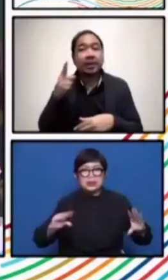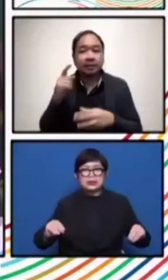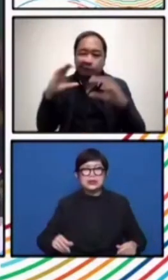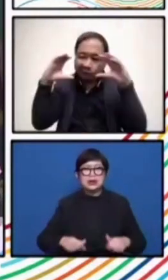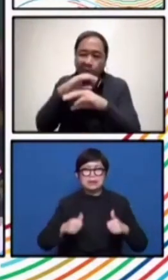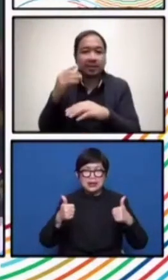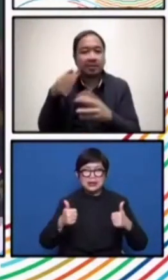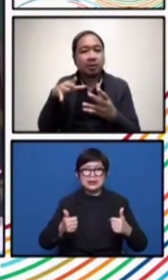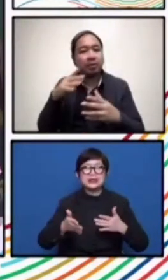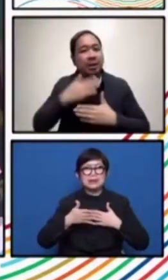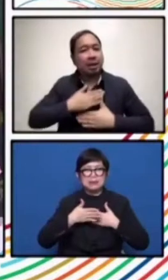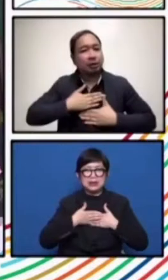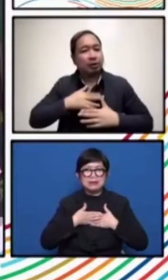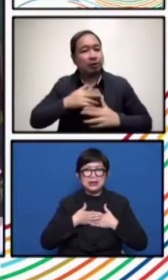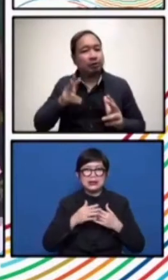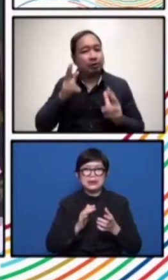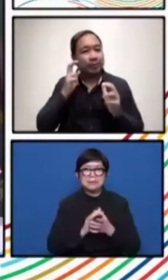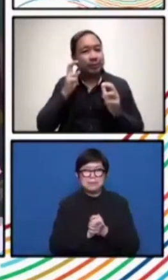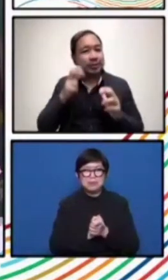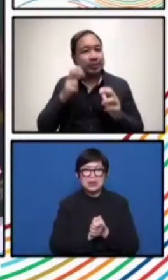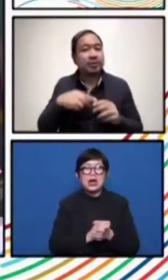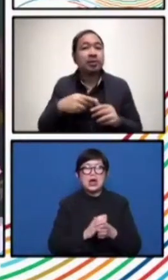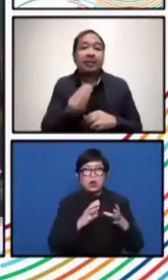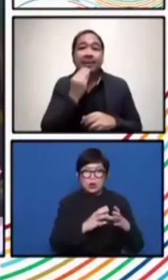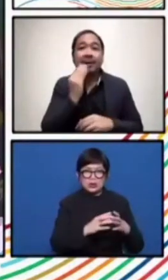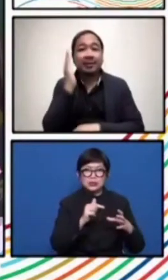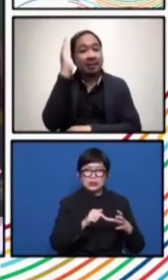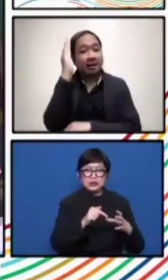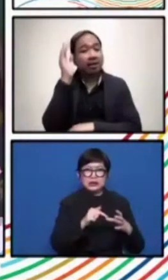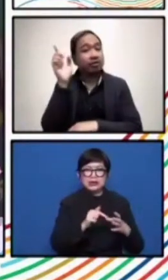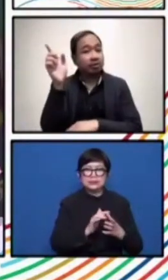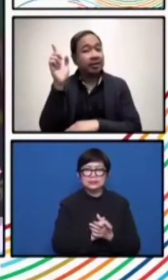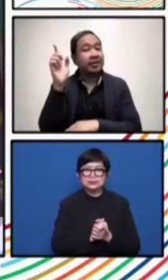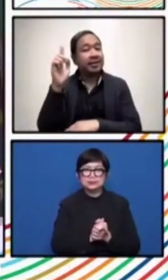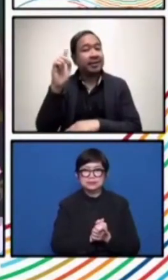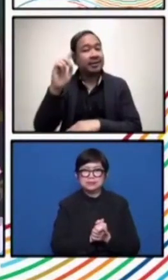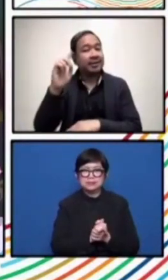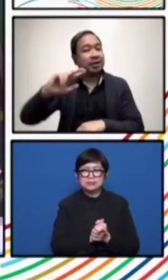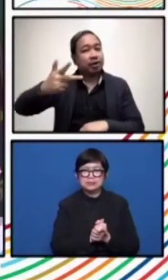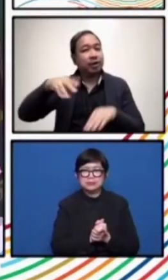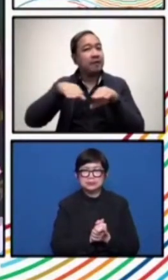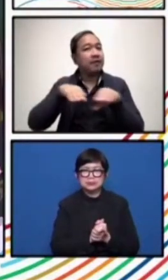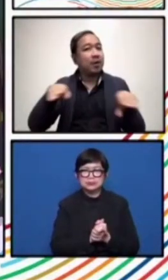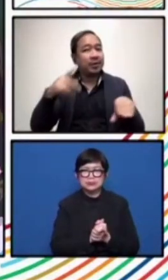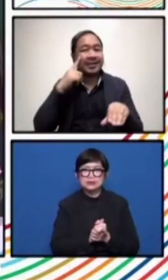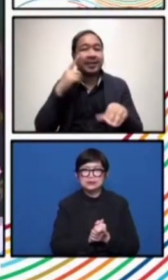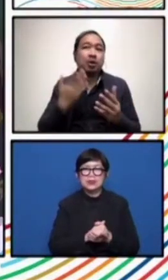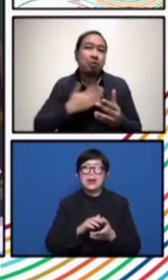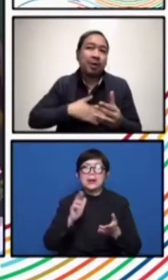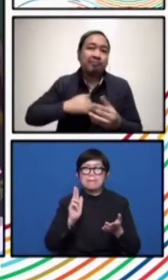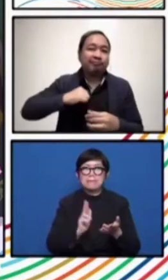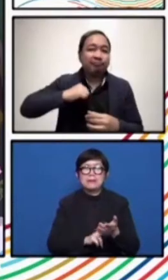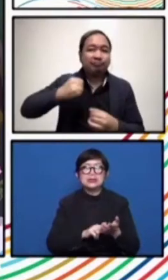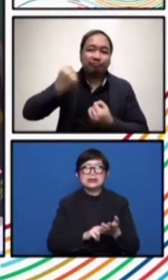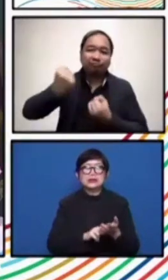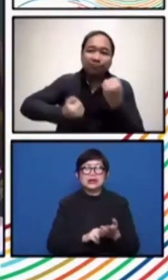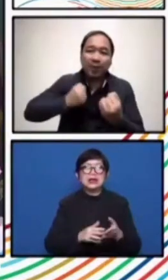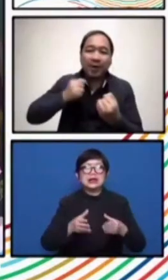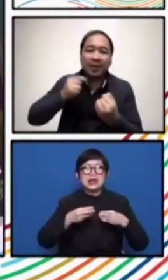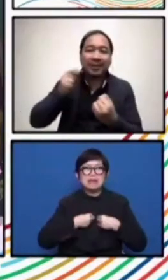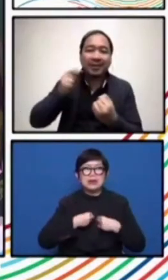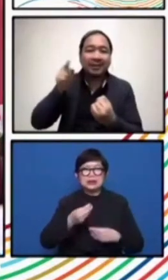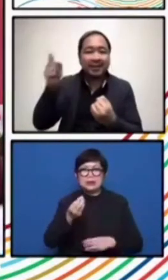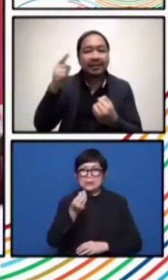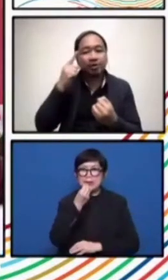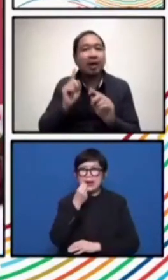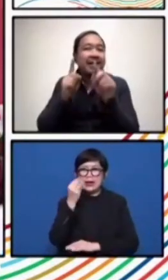usual lunch will be on the third floor I'm sure you're waiting to rush to lunch before attending these interesting side events over to human nature thank